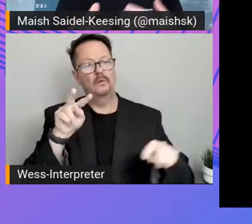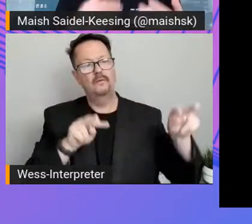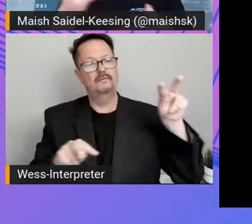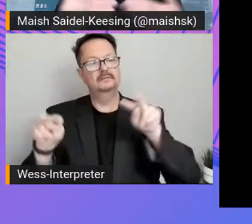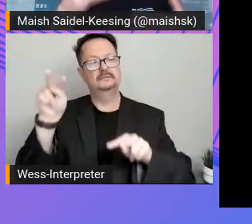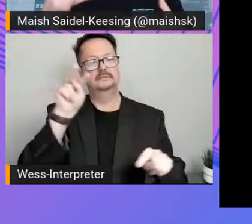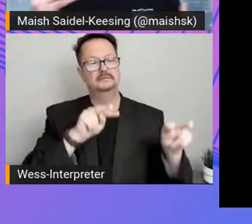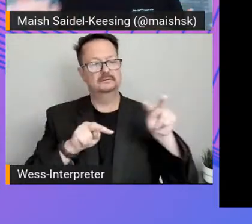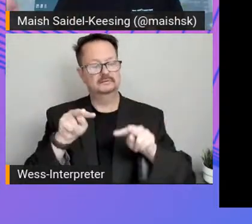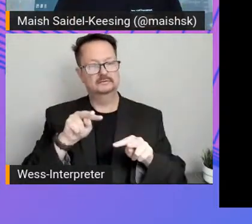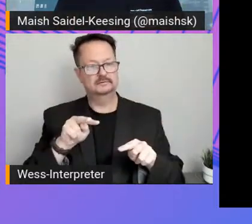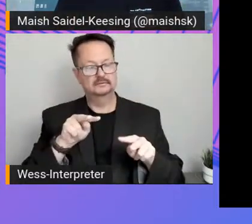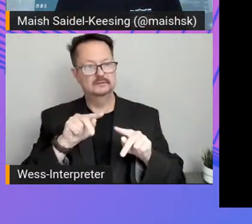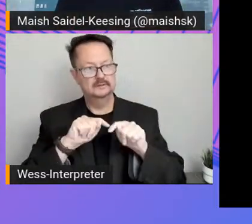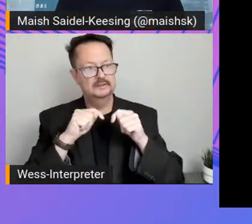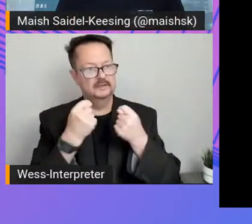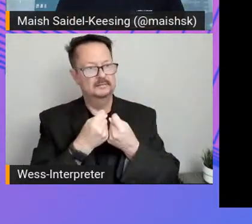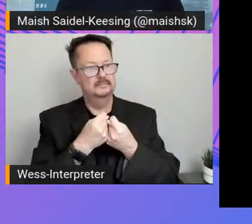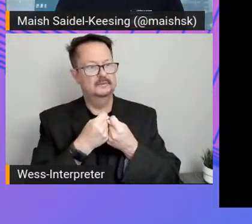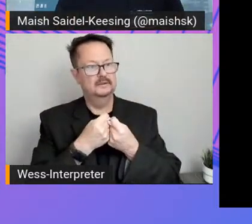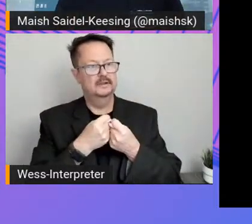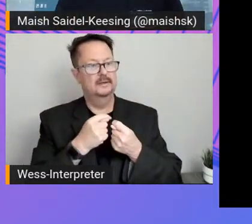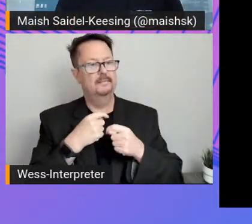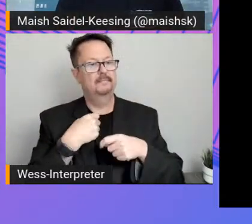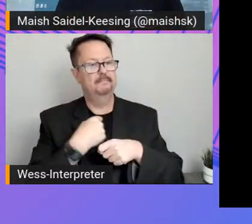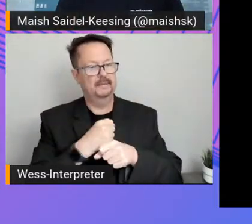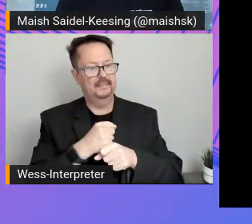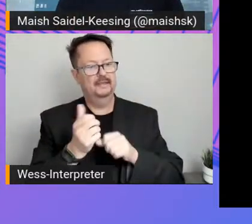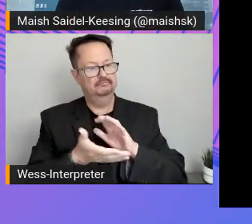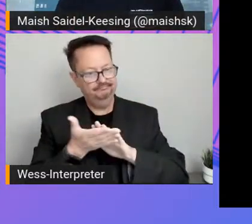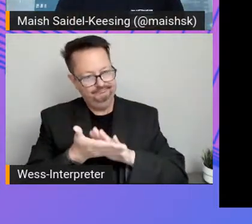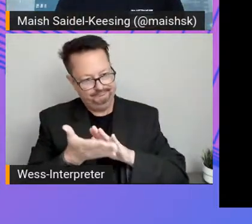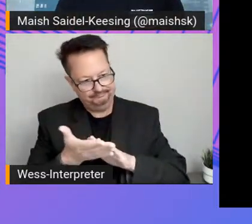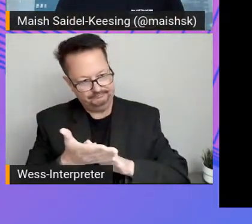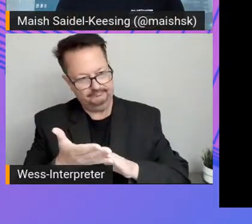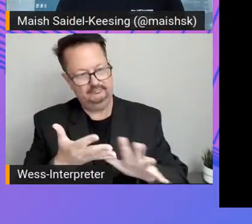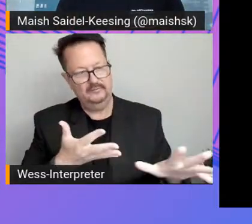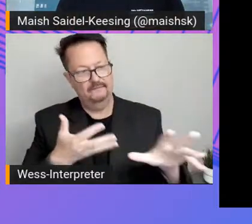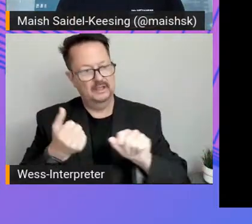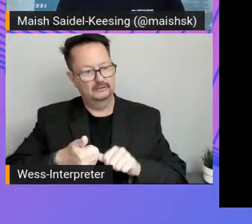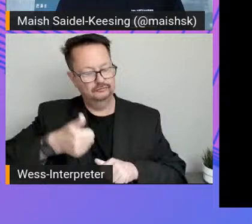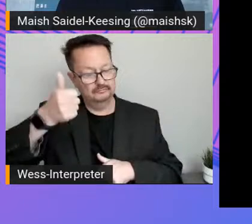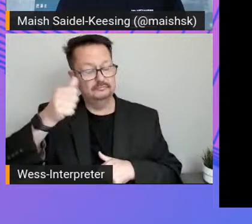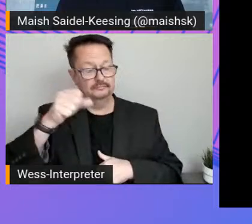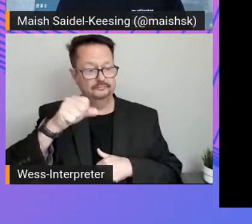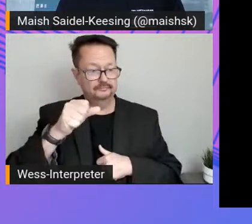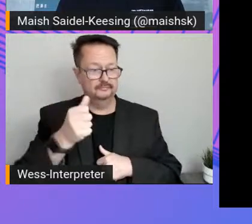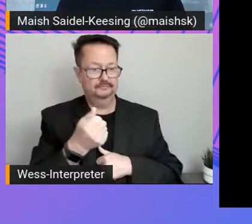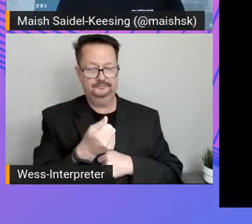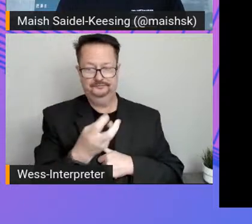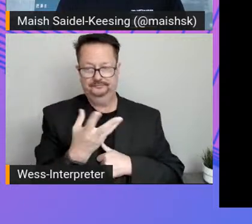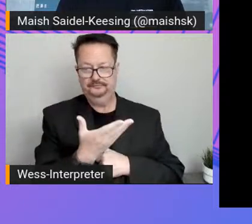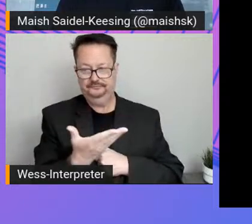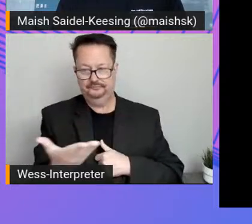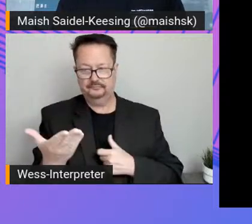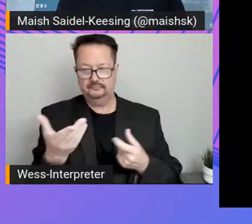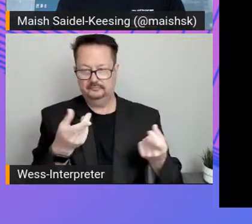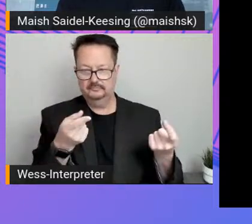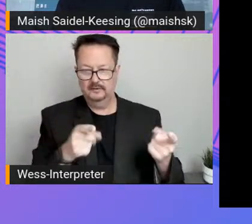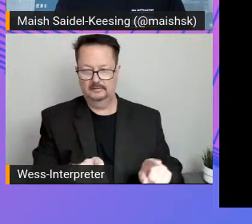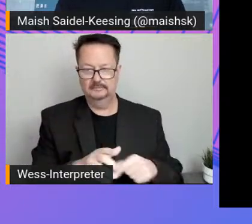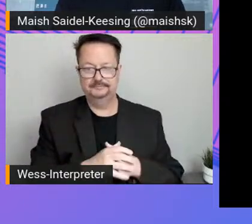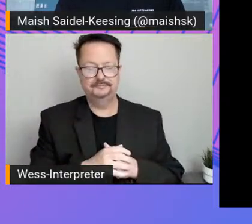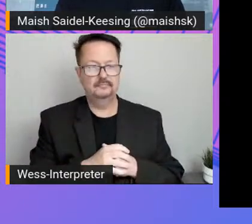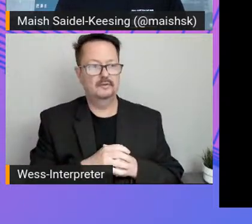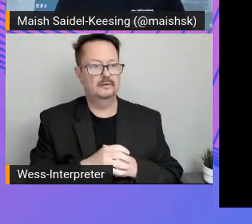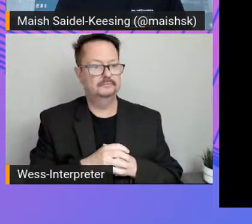whole thing. And it made them move a lot less faster. Yeah, a few things happened with that. So first of all, just to be